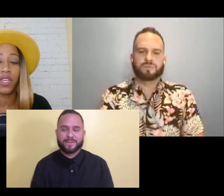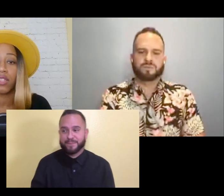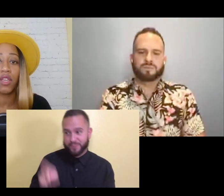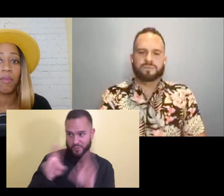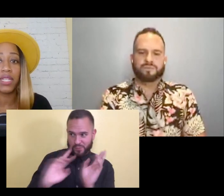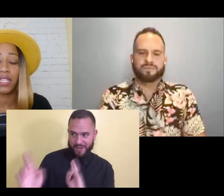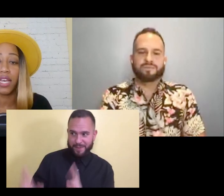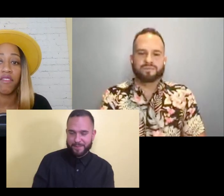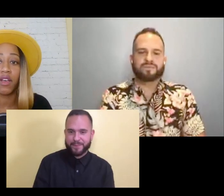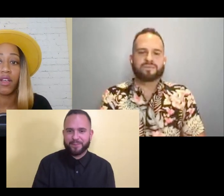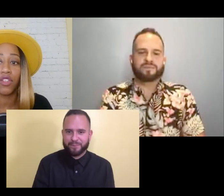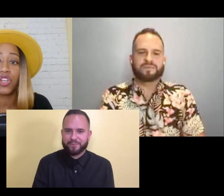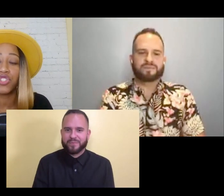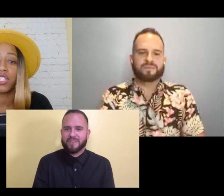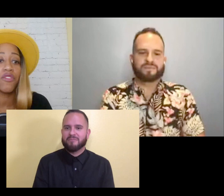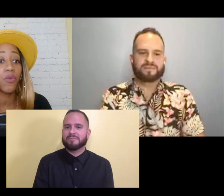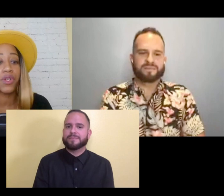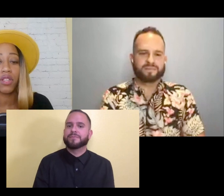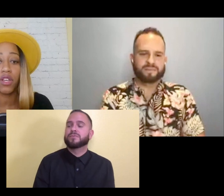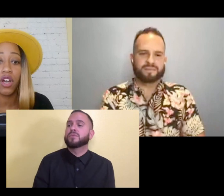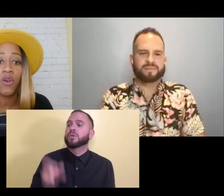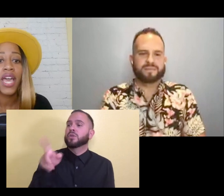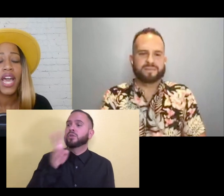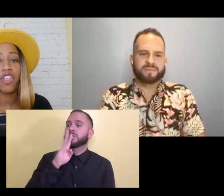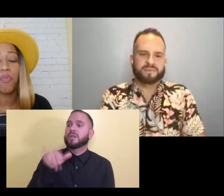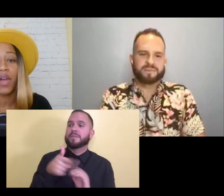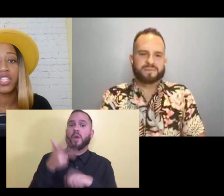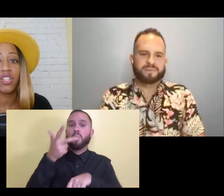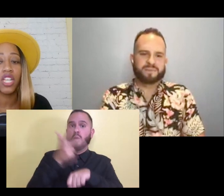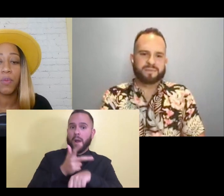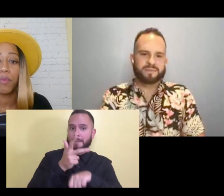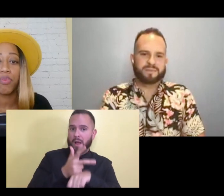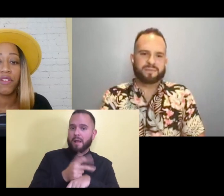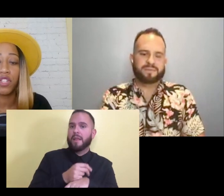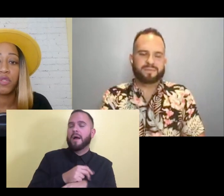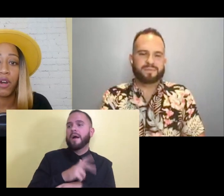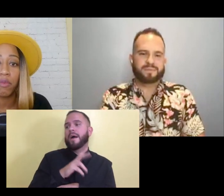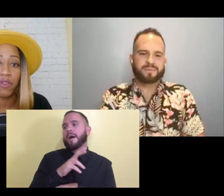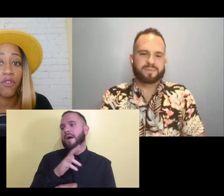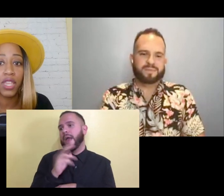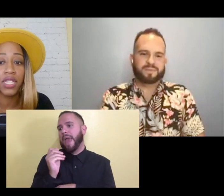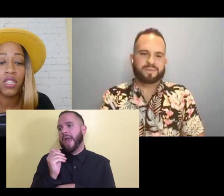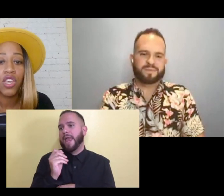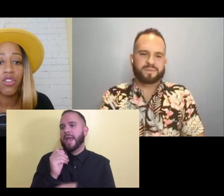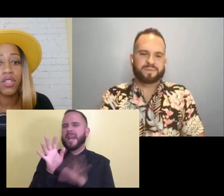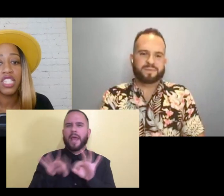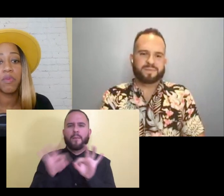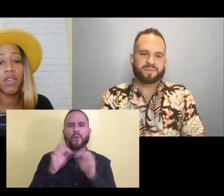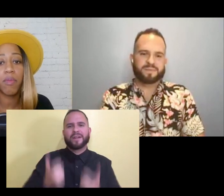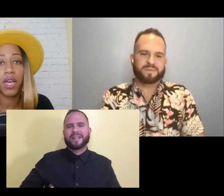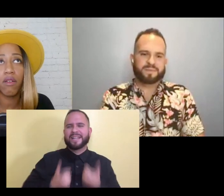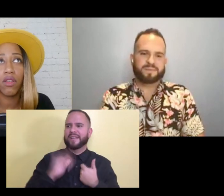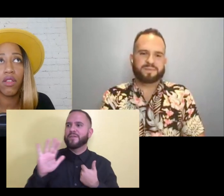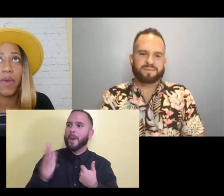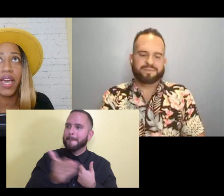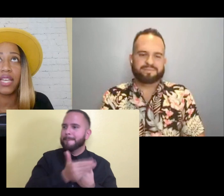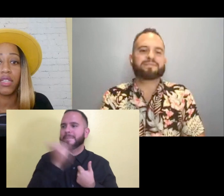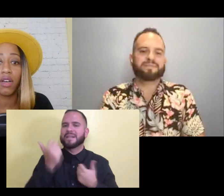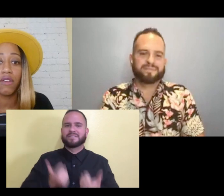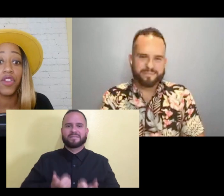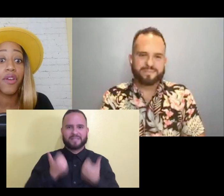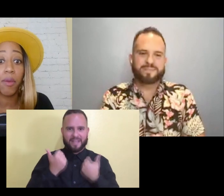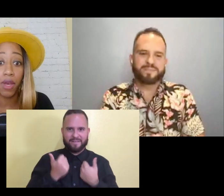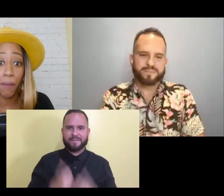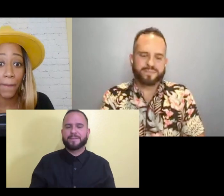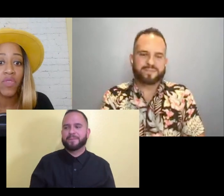about, living your best life, because you just never know when you're going to go. I know prior to us, when we briefly spoke before this, you did speak about, the